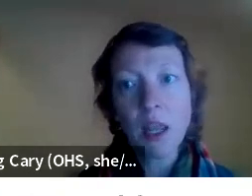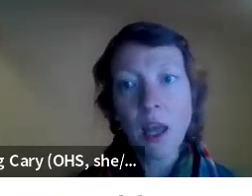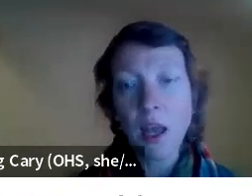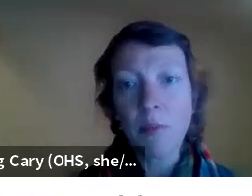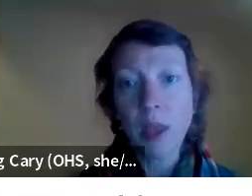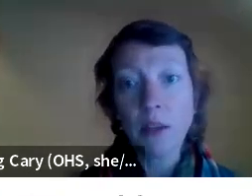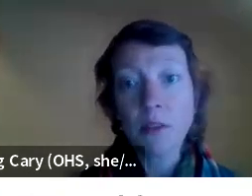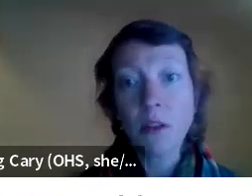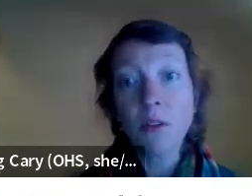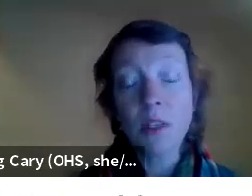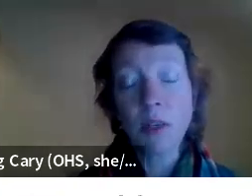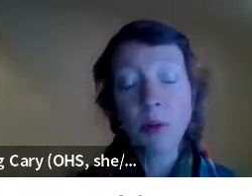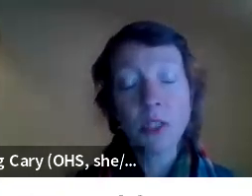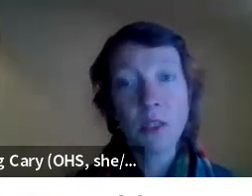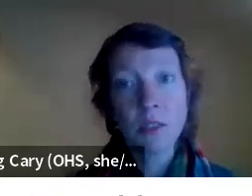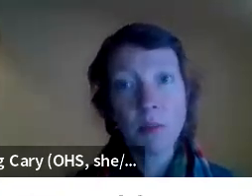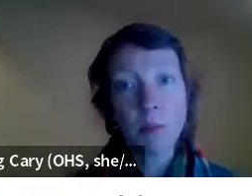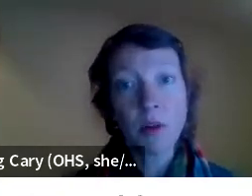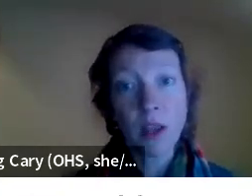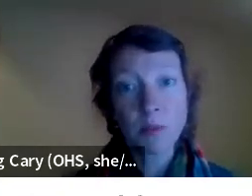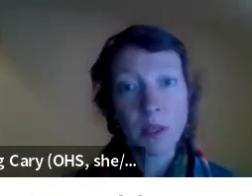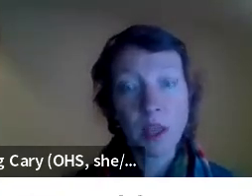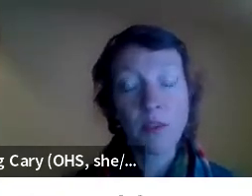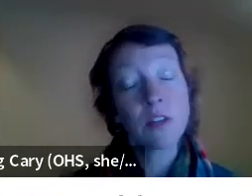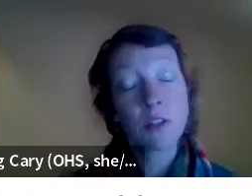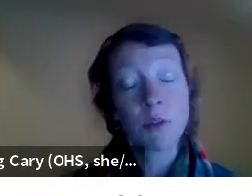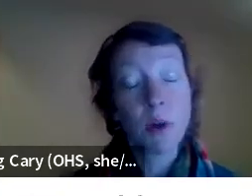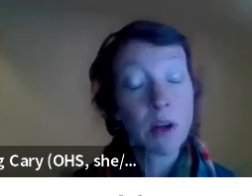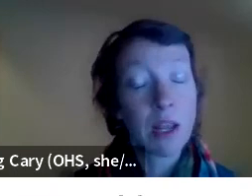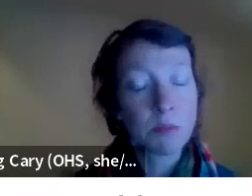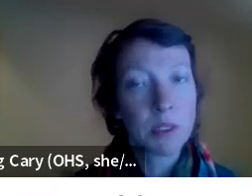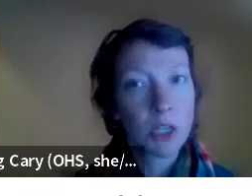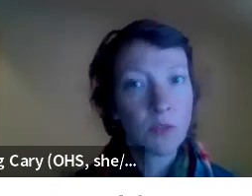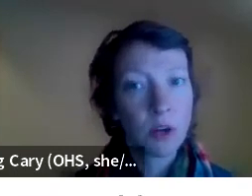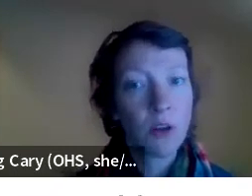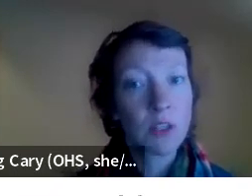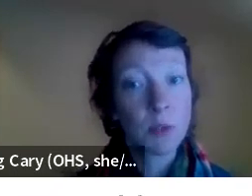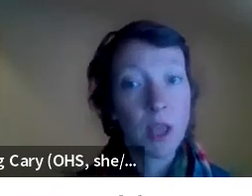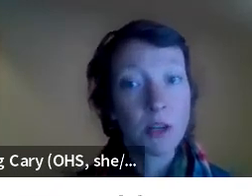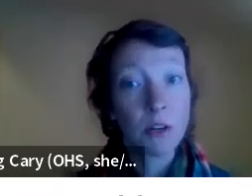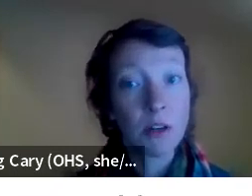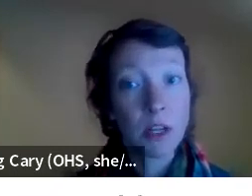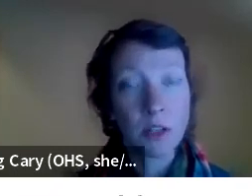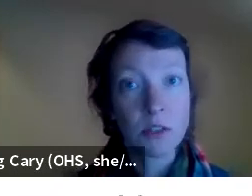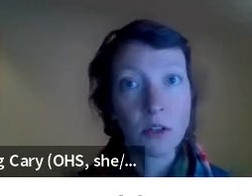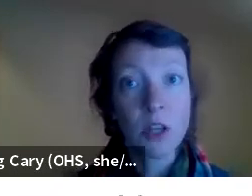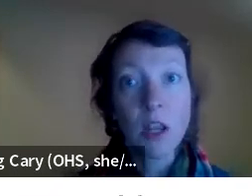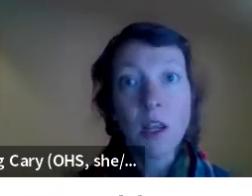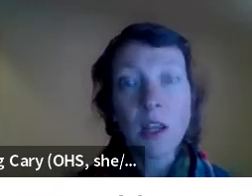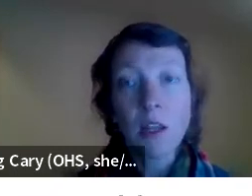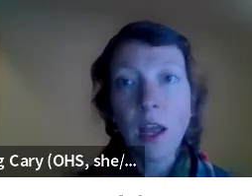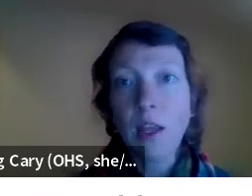seen, and is closely approaching the same number of individuals requiring hospitalization for COVID as we saw during our Delta